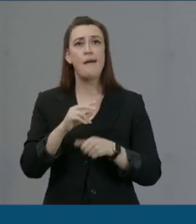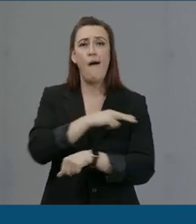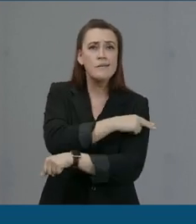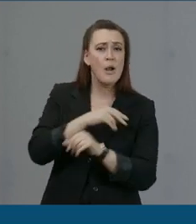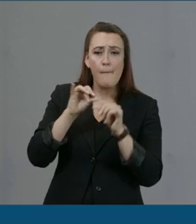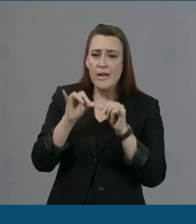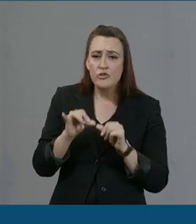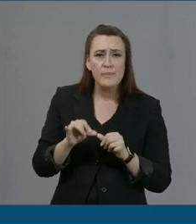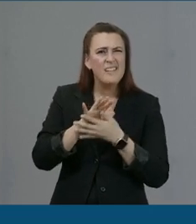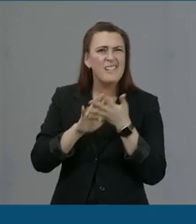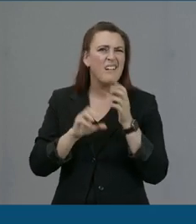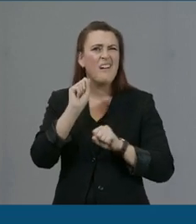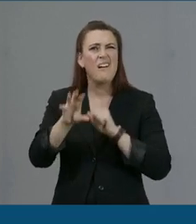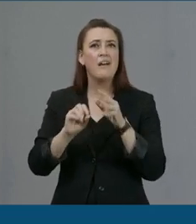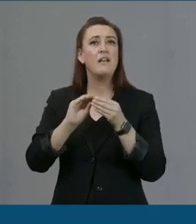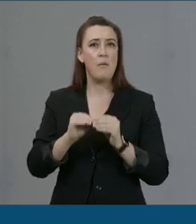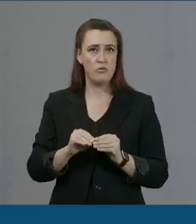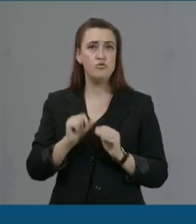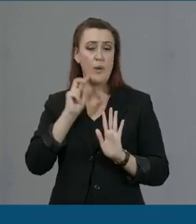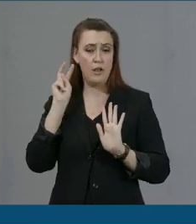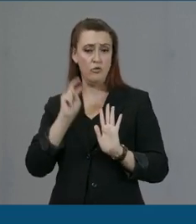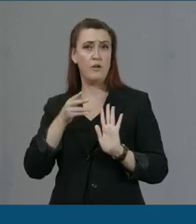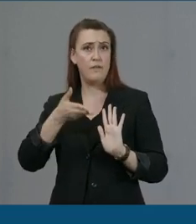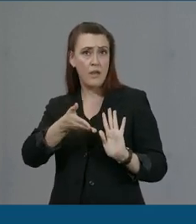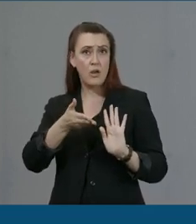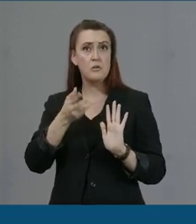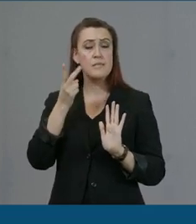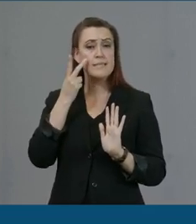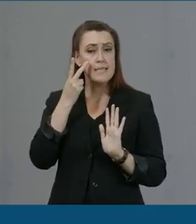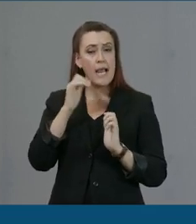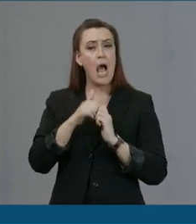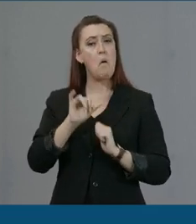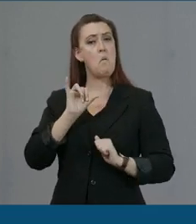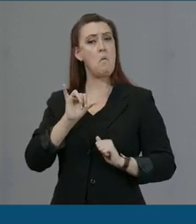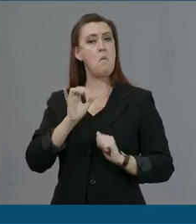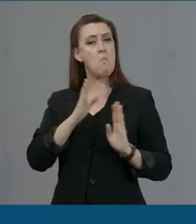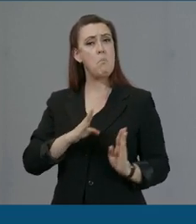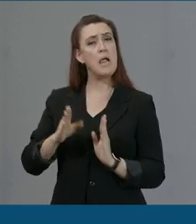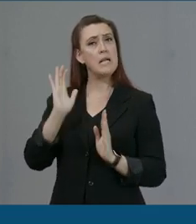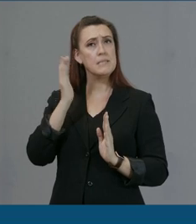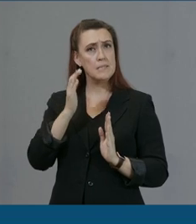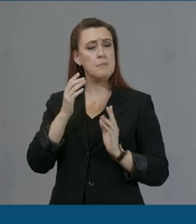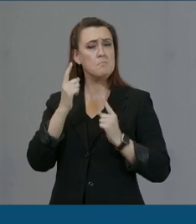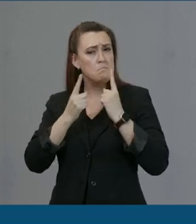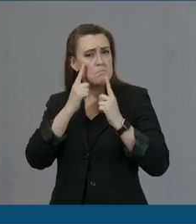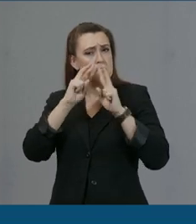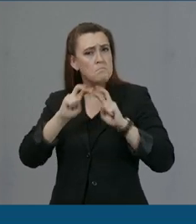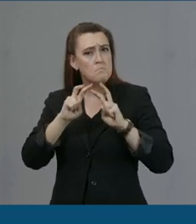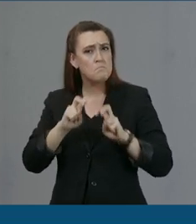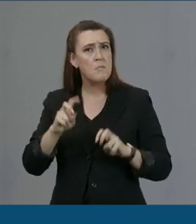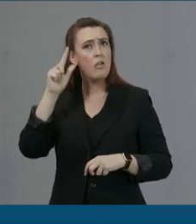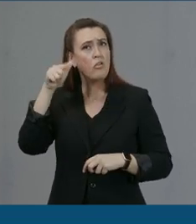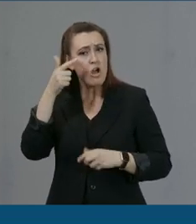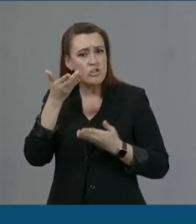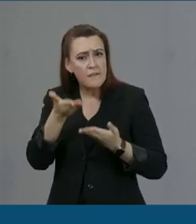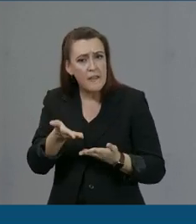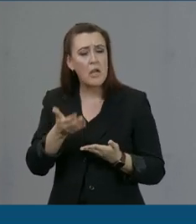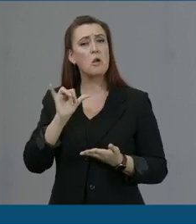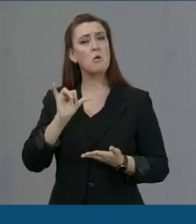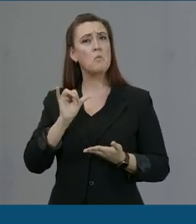hospitals. And I think you'll be able to see the thoughtfulness of this plan and the logic. I want to say a special thank